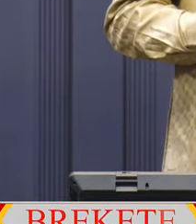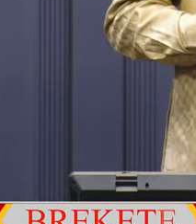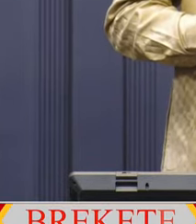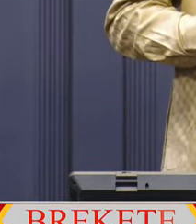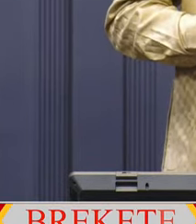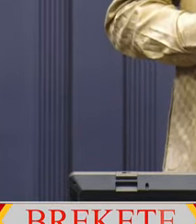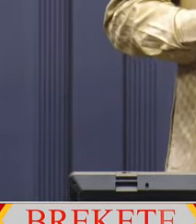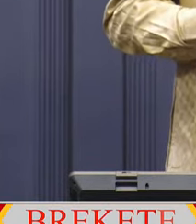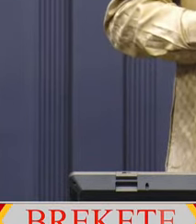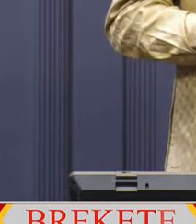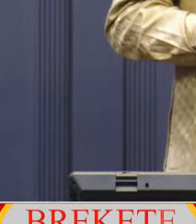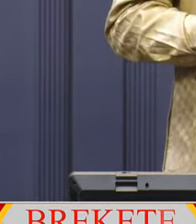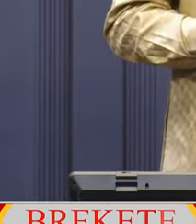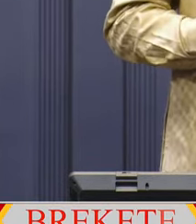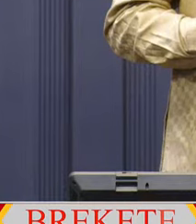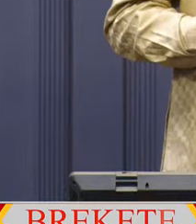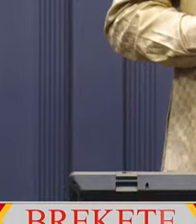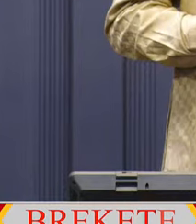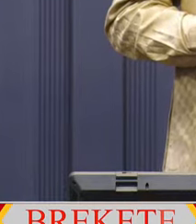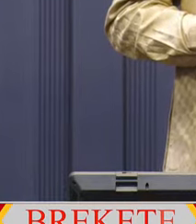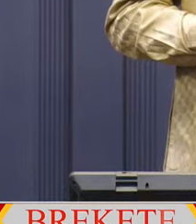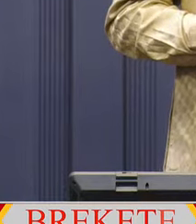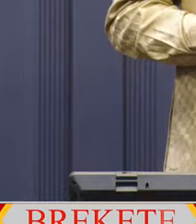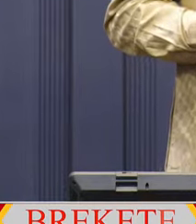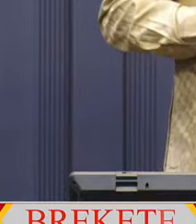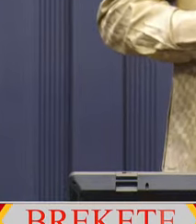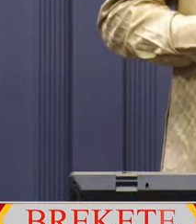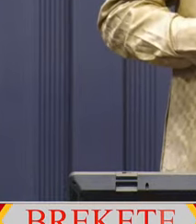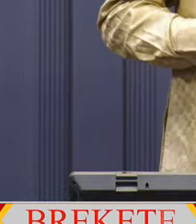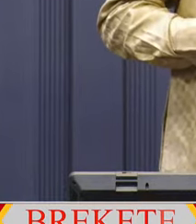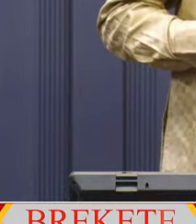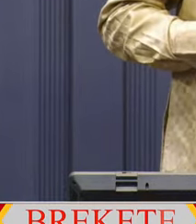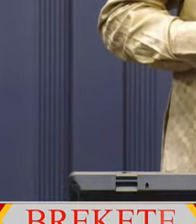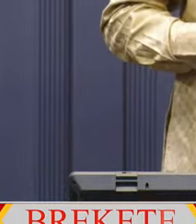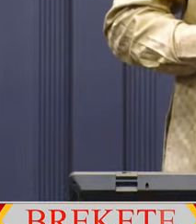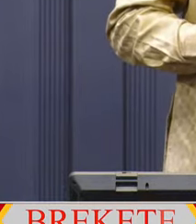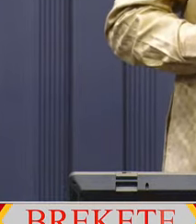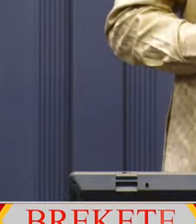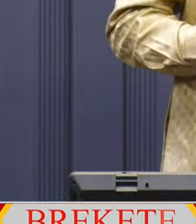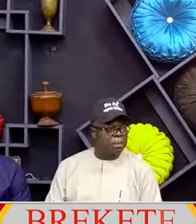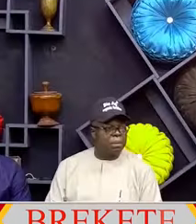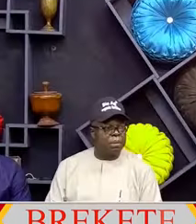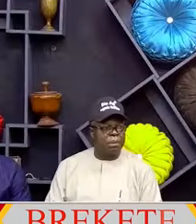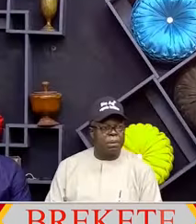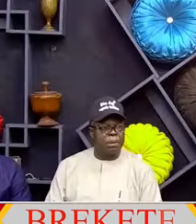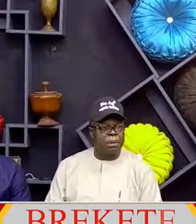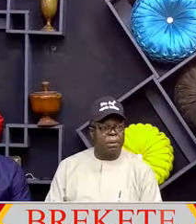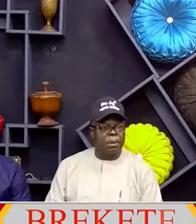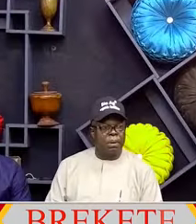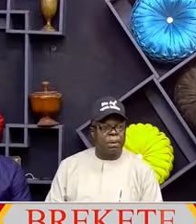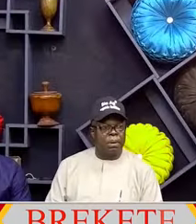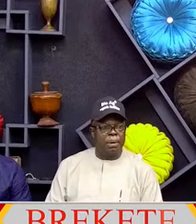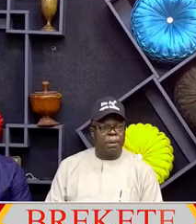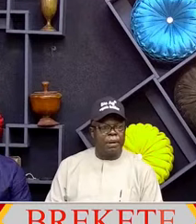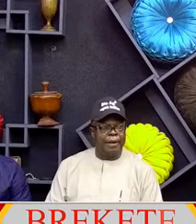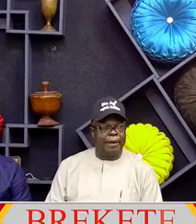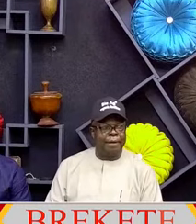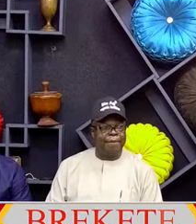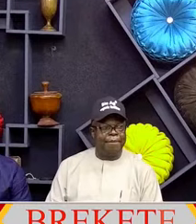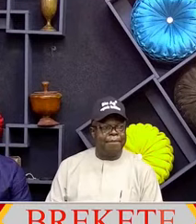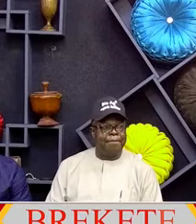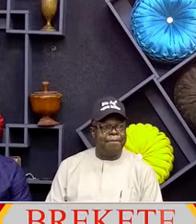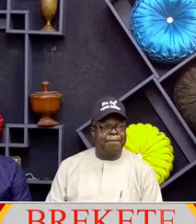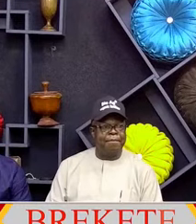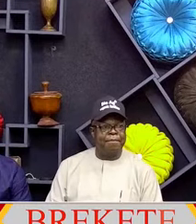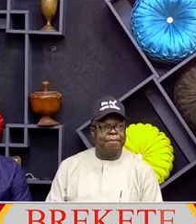it dey too early for us to conclude on this government. But we have the right to judge the